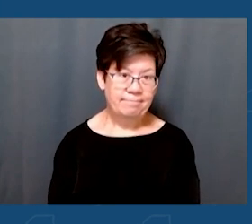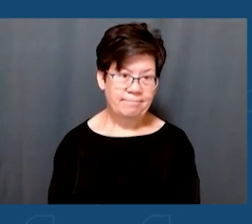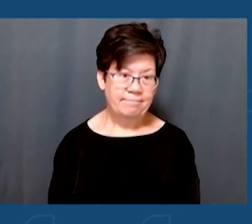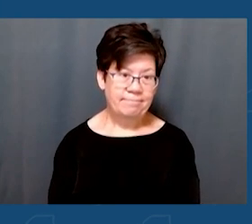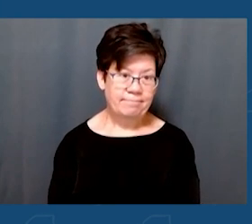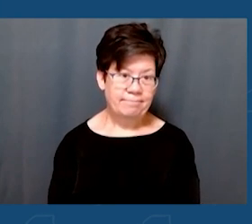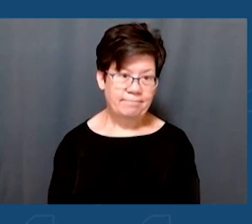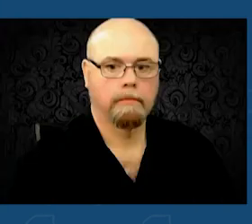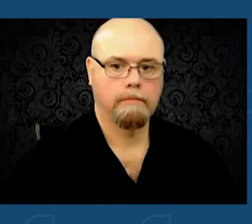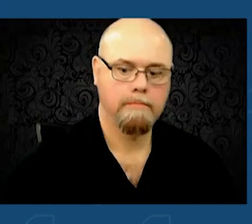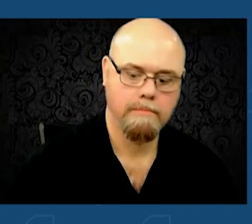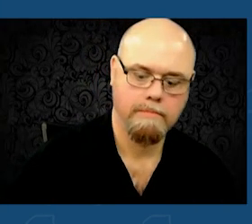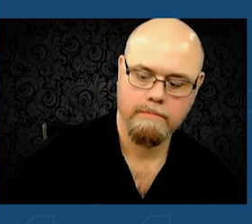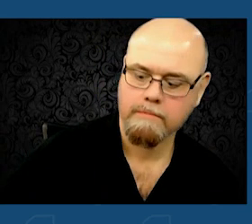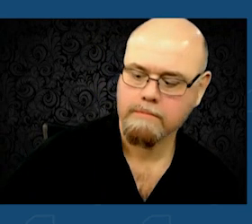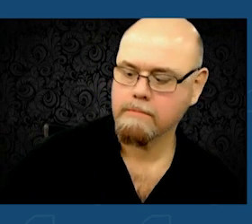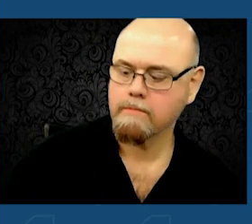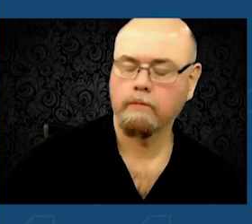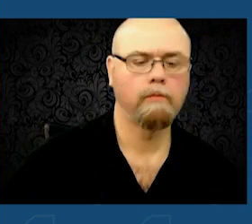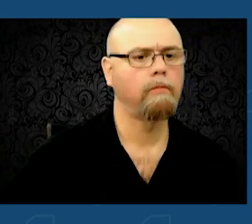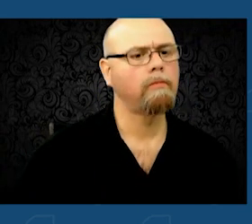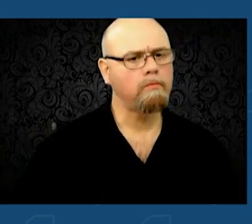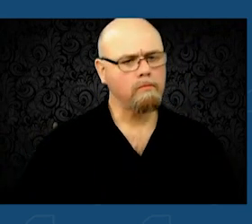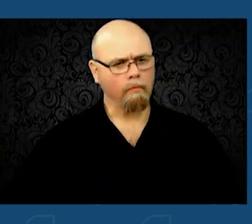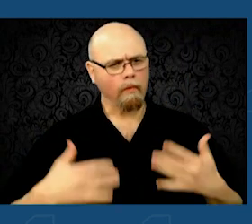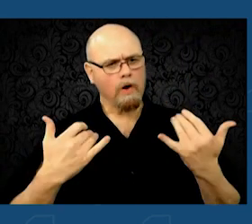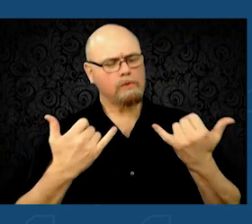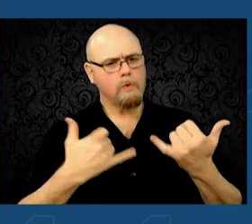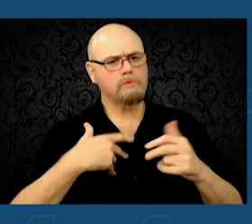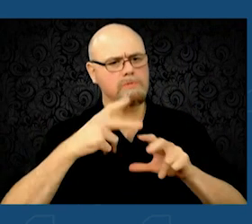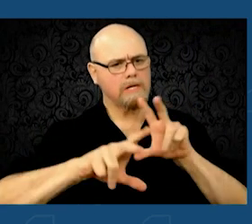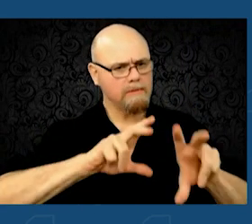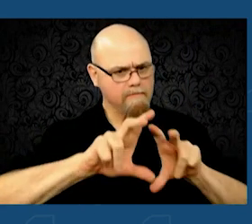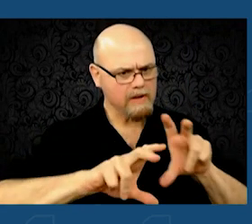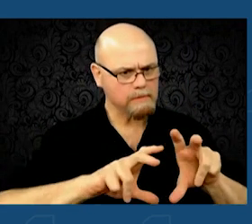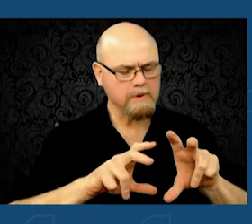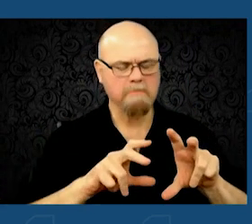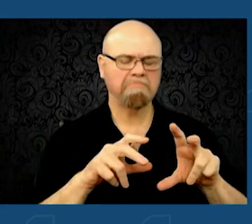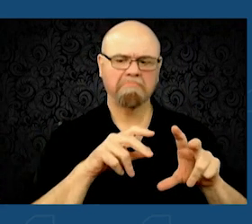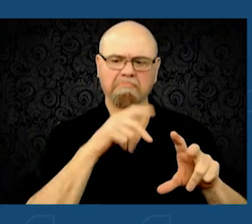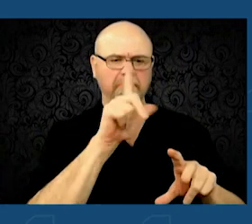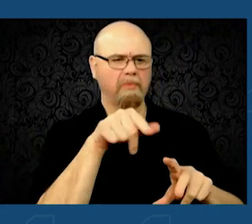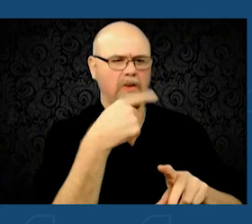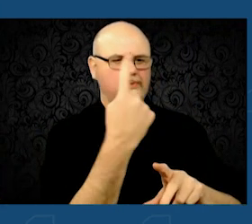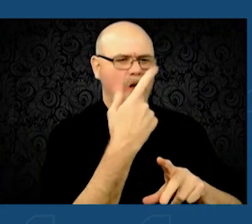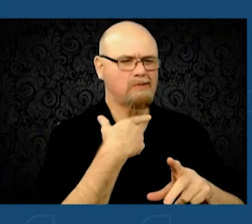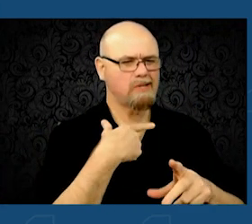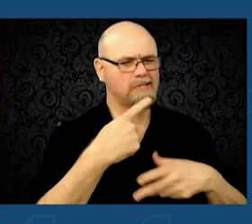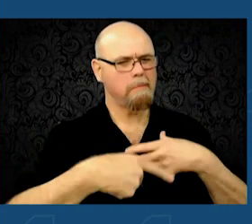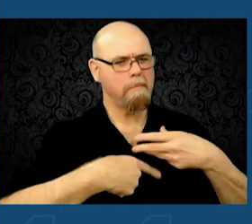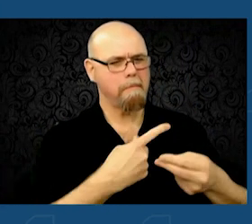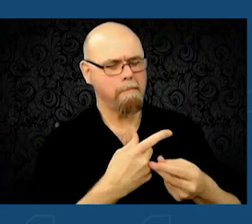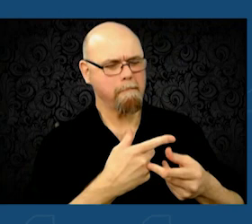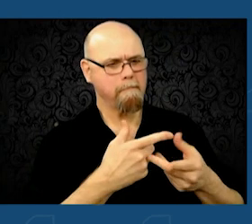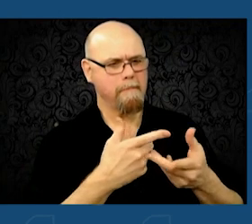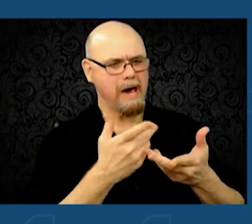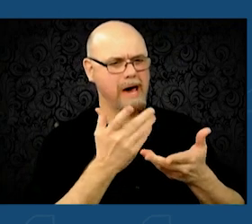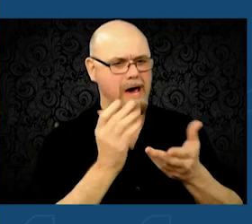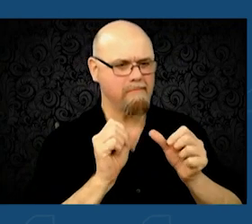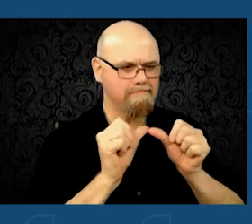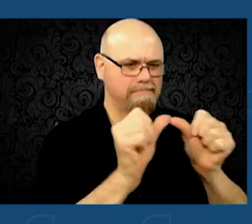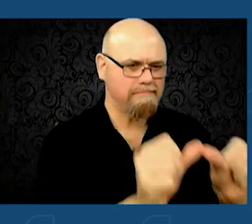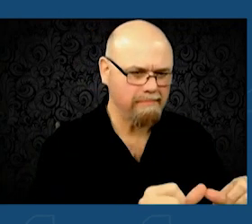But today's investment isn't just a commitment to sustaining our community, it transforms it. $30